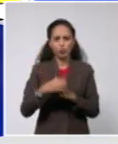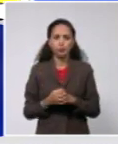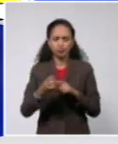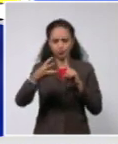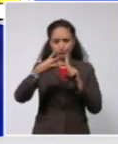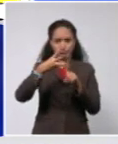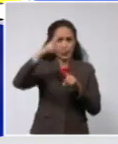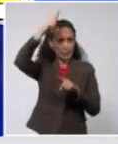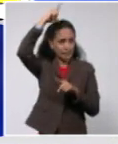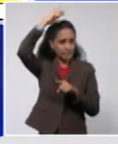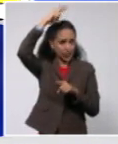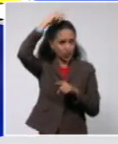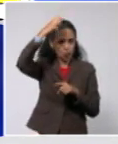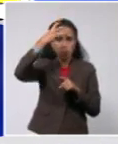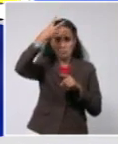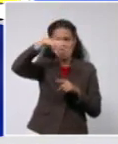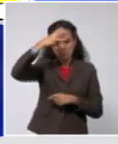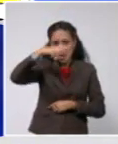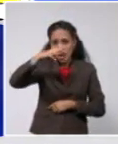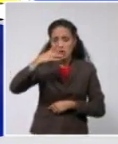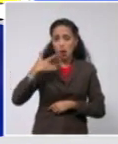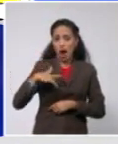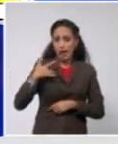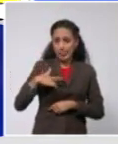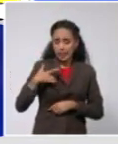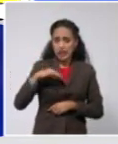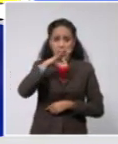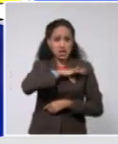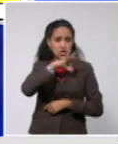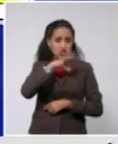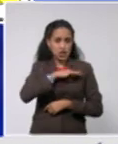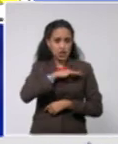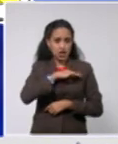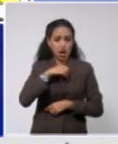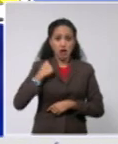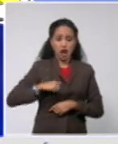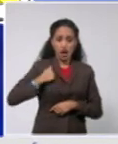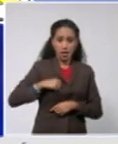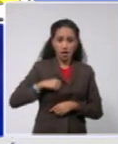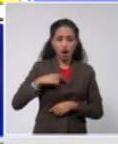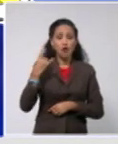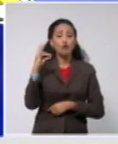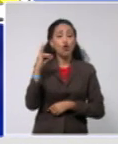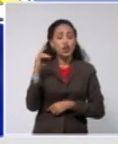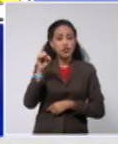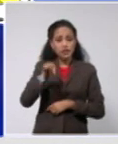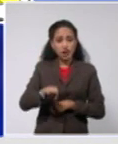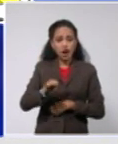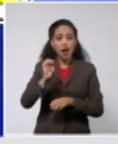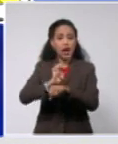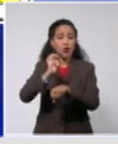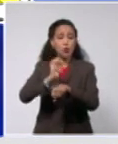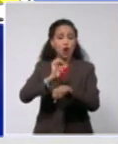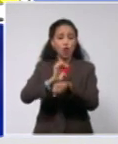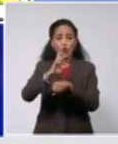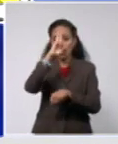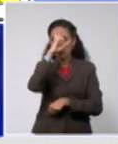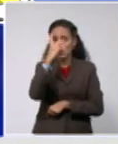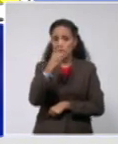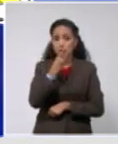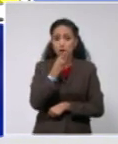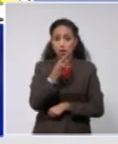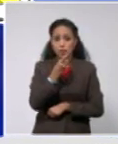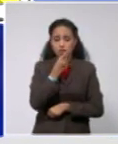Bolivia, Ecuador, the Dominican Republic, Panama, Guatemala, and